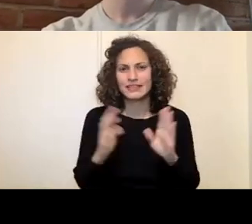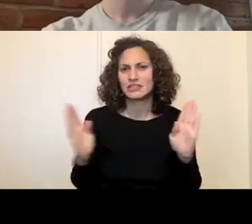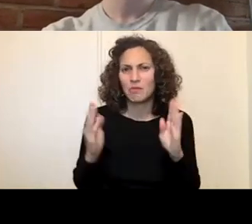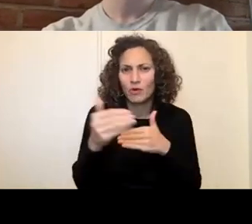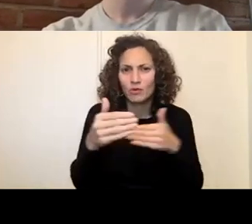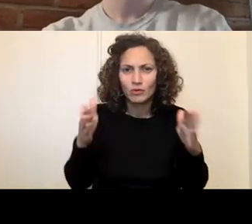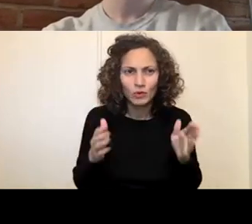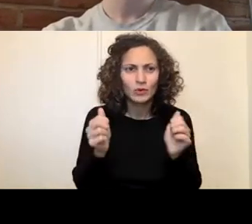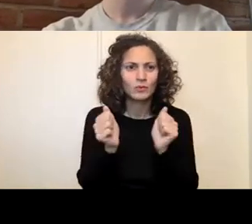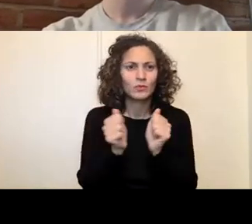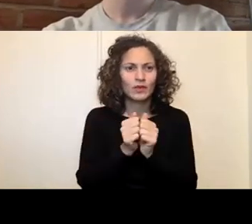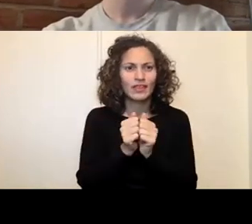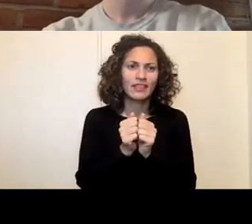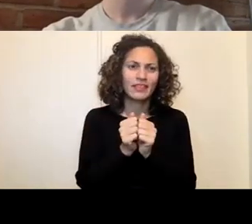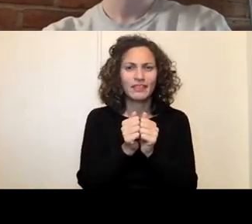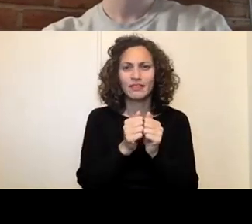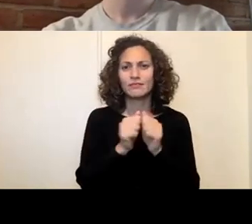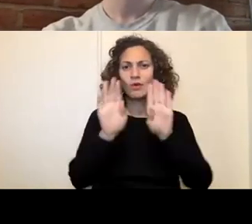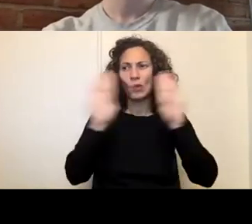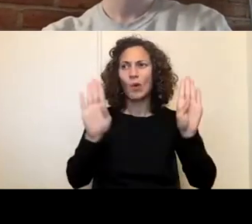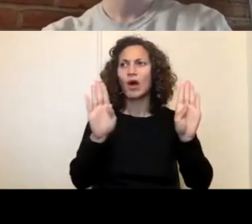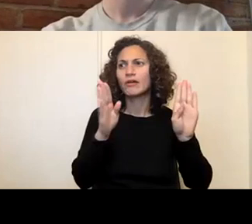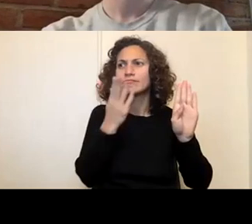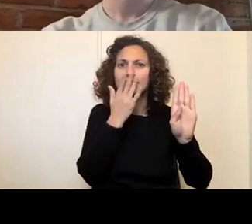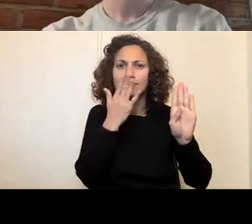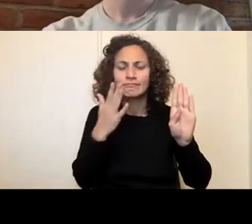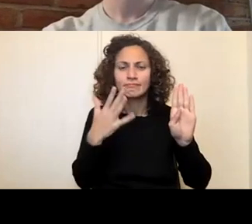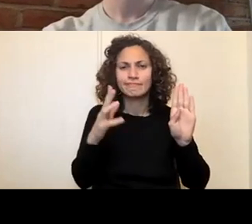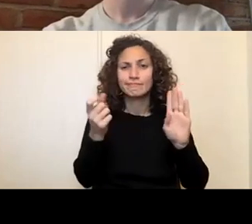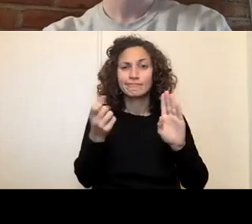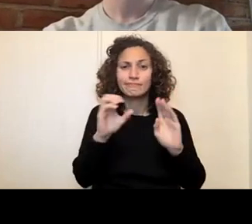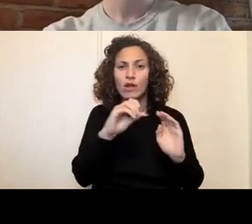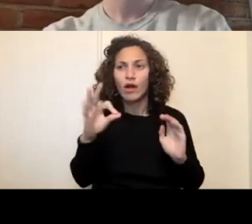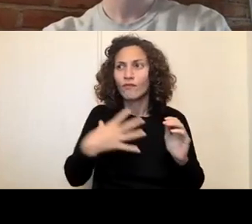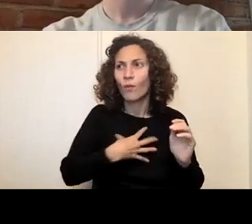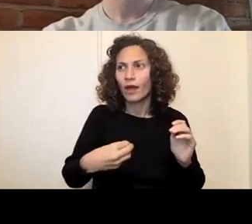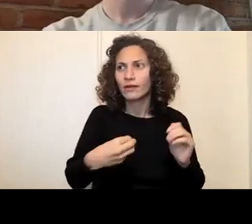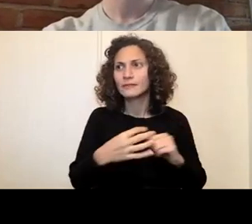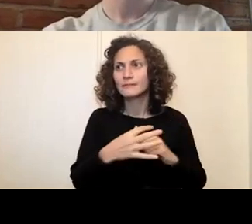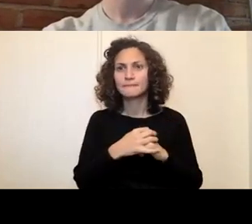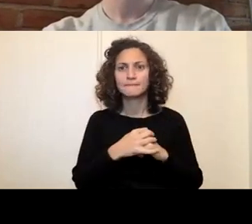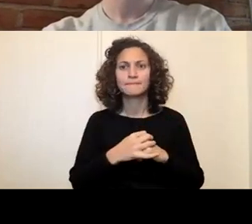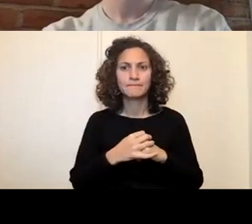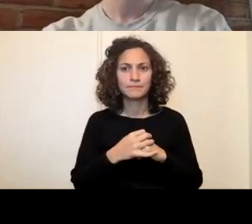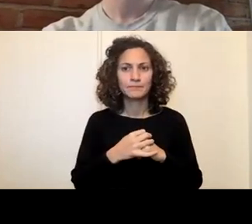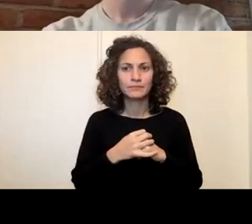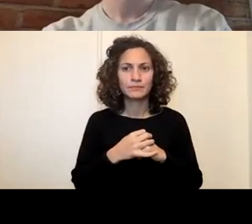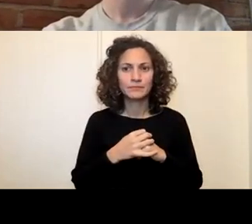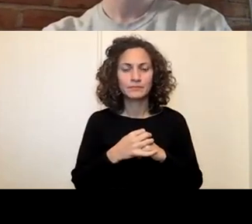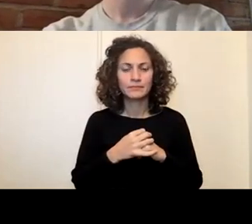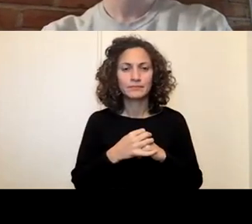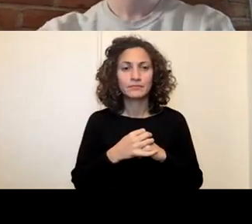with off-white walls. So when I think about sexuality, I think about it being